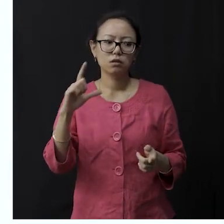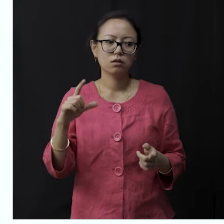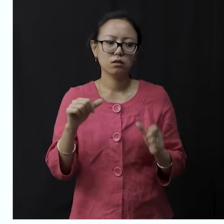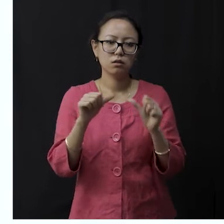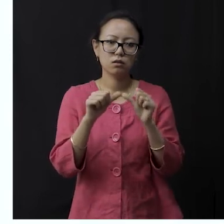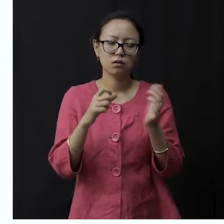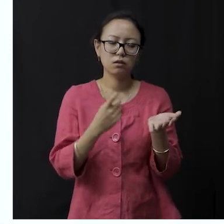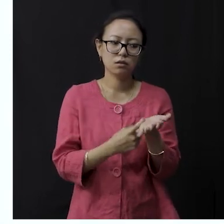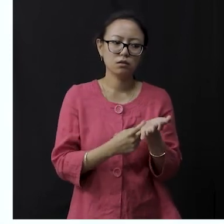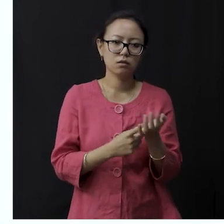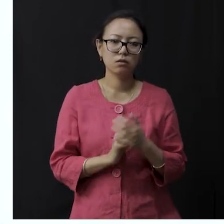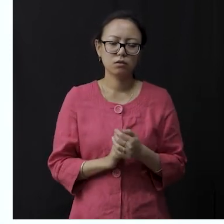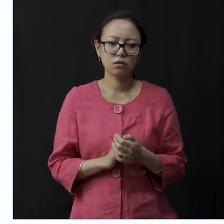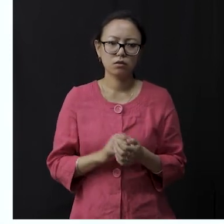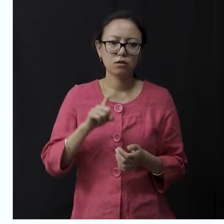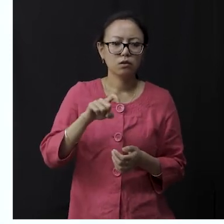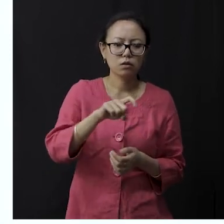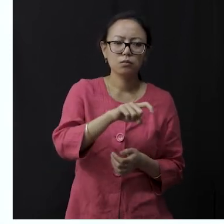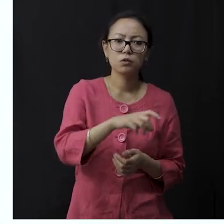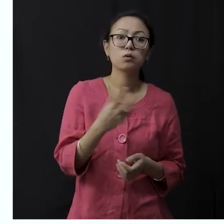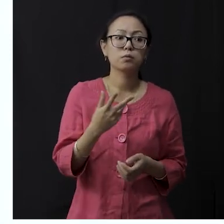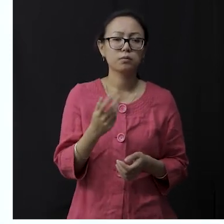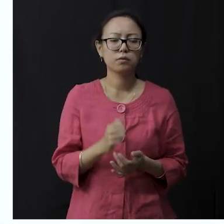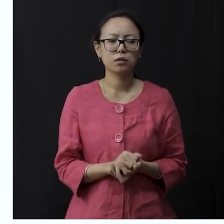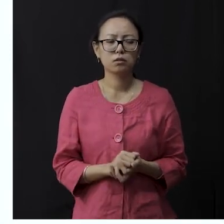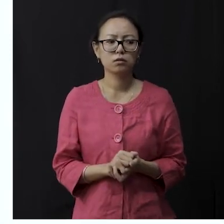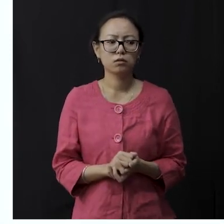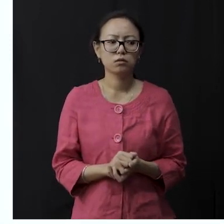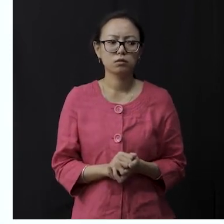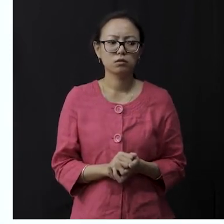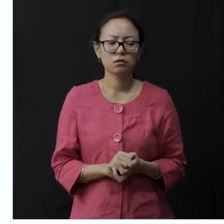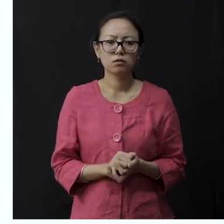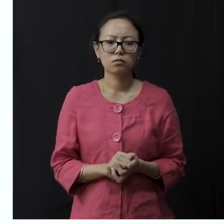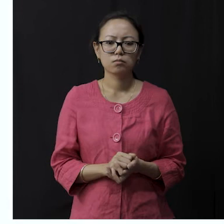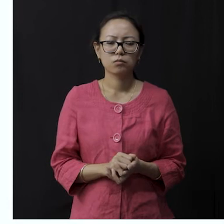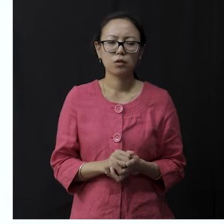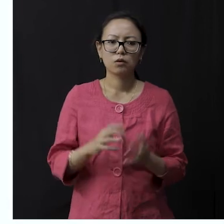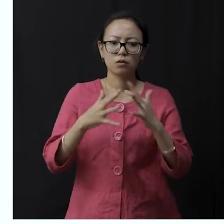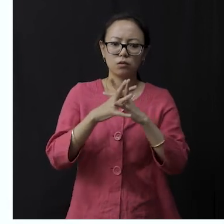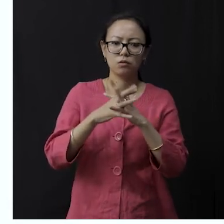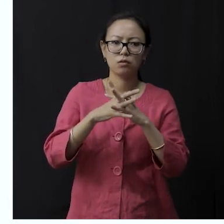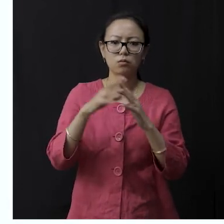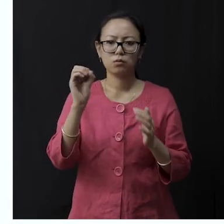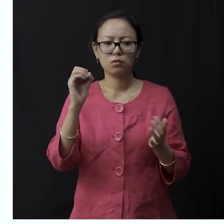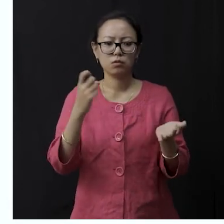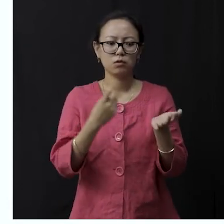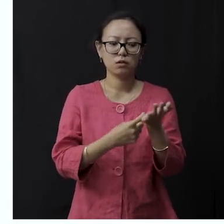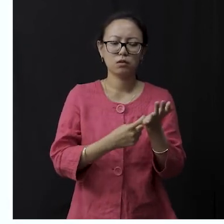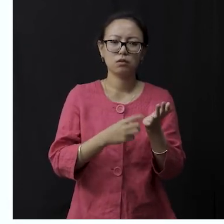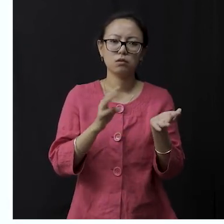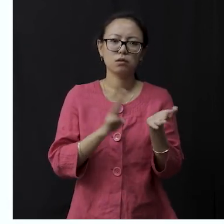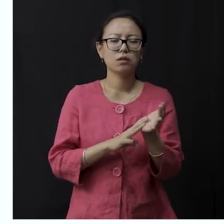C-A-T-E-R-P-I-L-L-A-R, caterpillar. Now what are caterpillars? These are worms. These are like worms. They are insects, but they